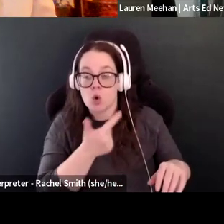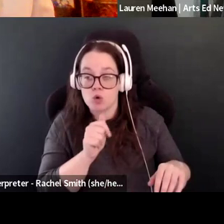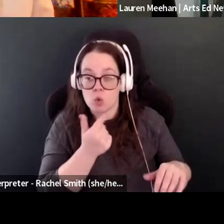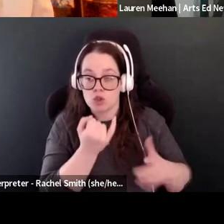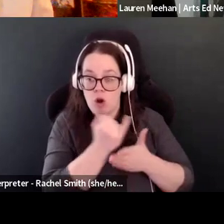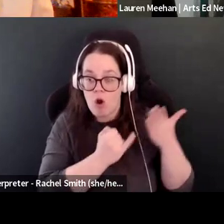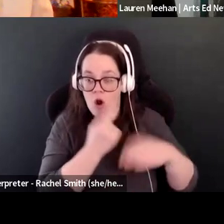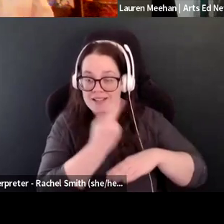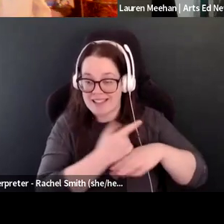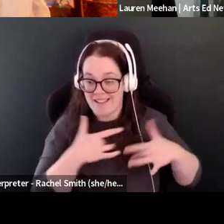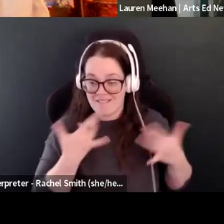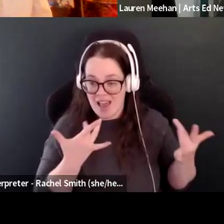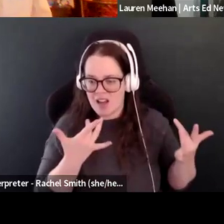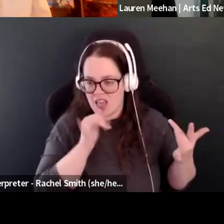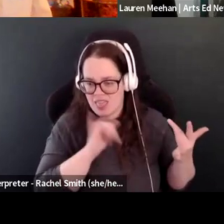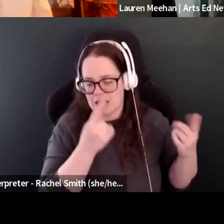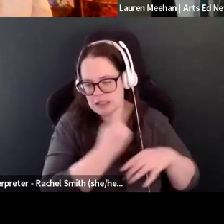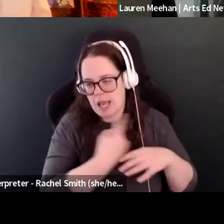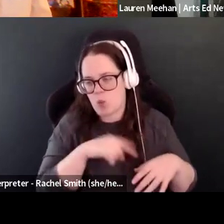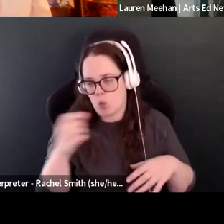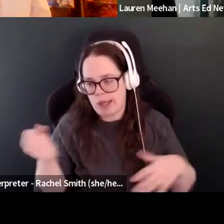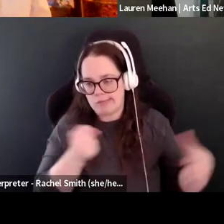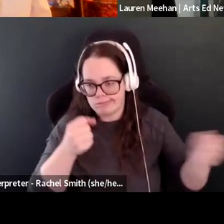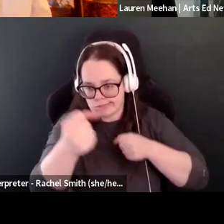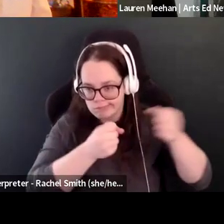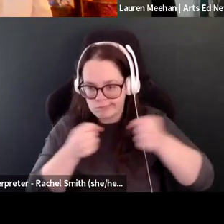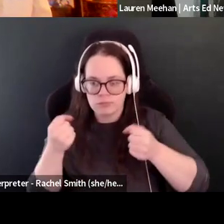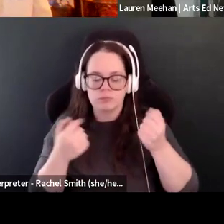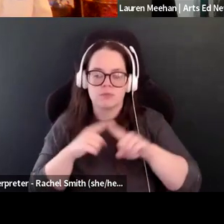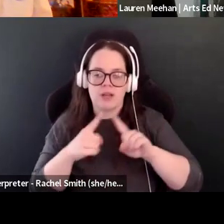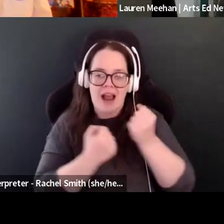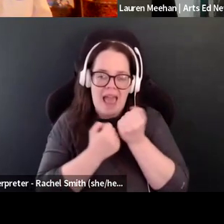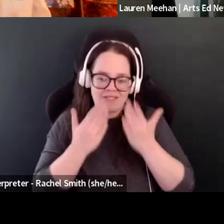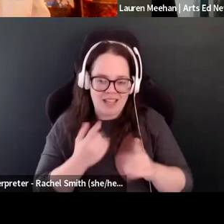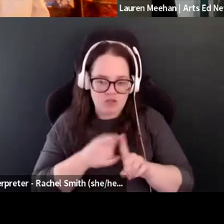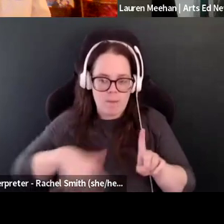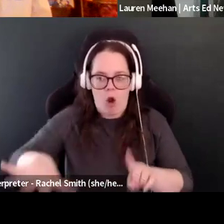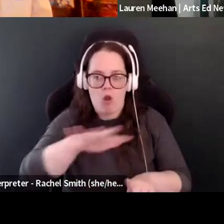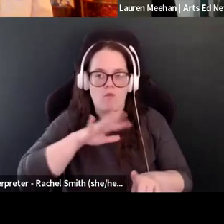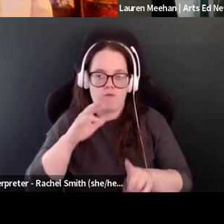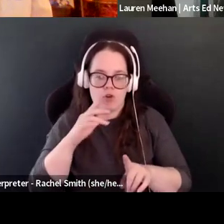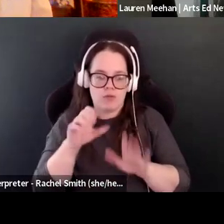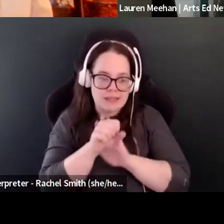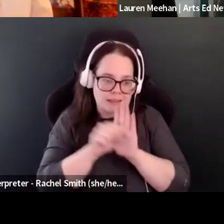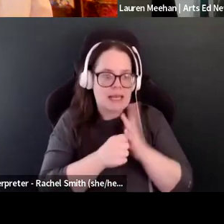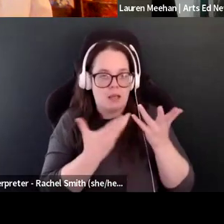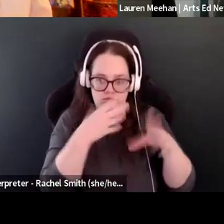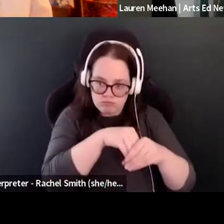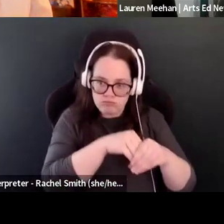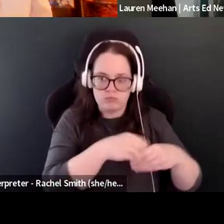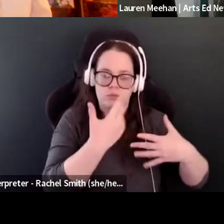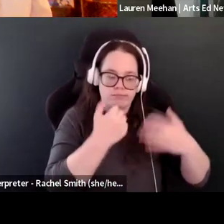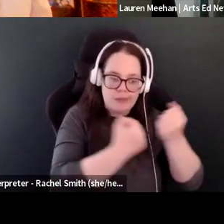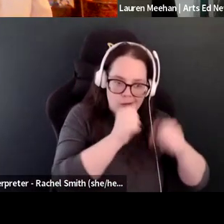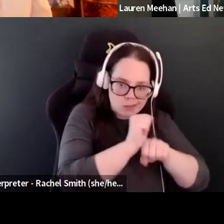Day event, where we bring advocates from across the state to do advocacy work and training,